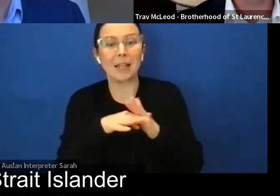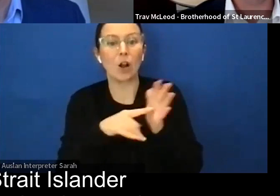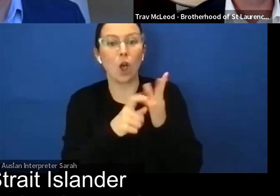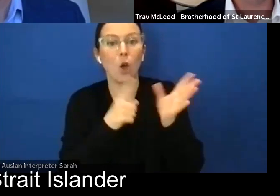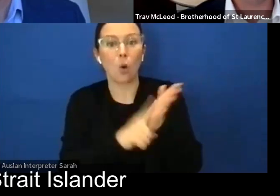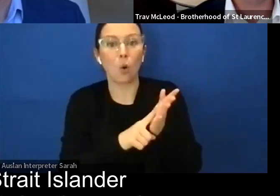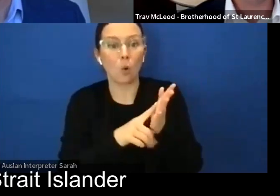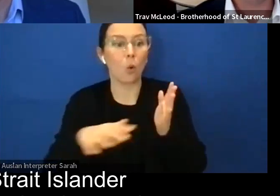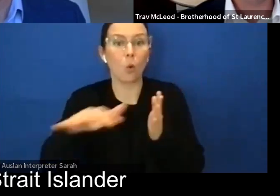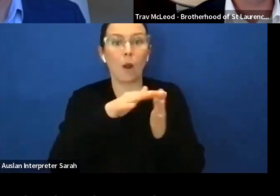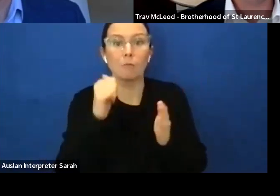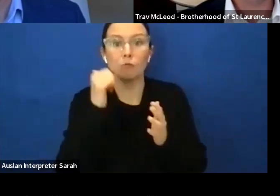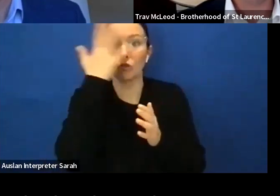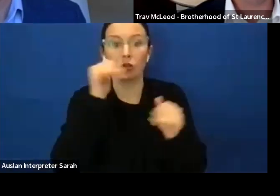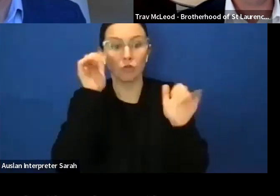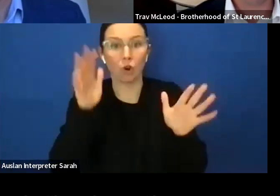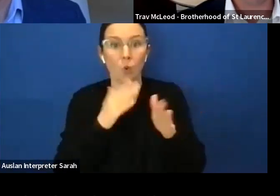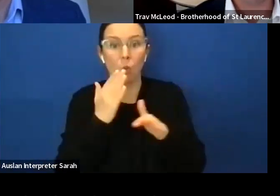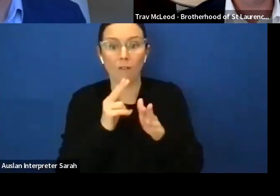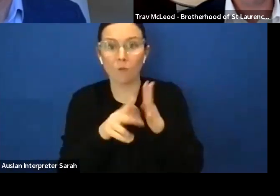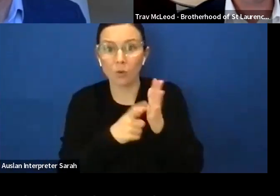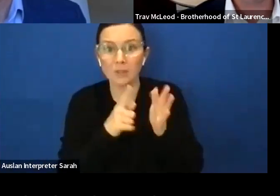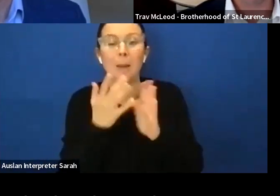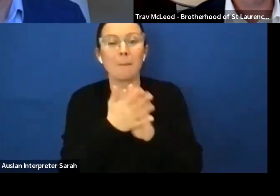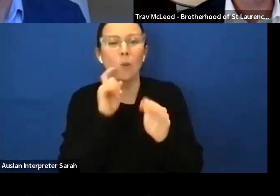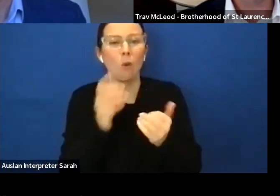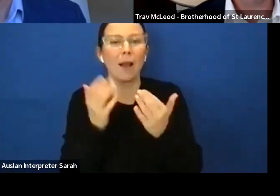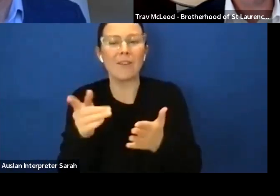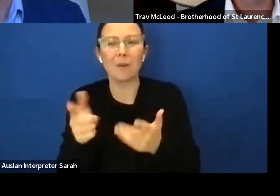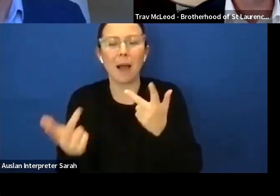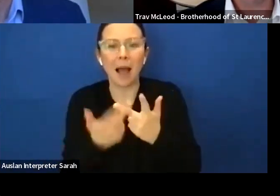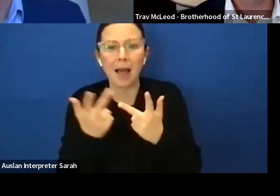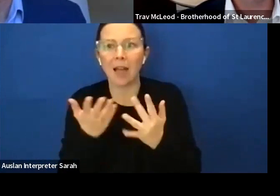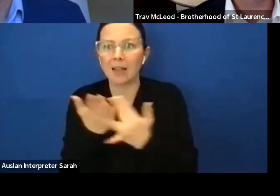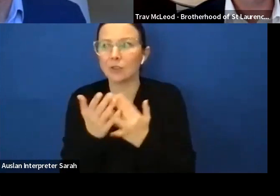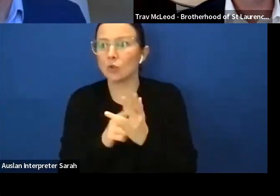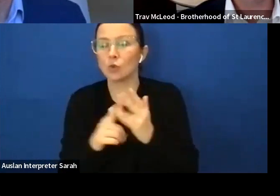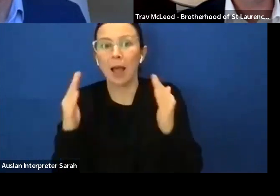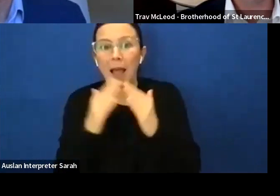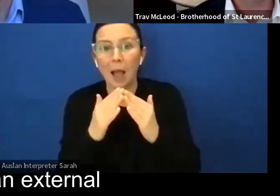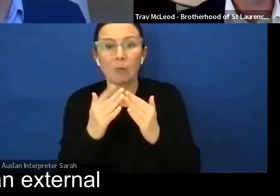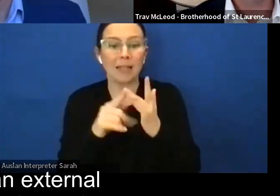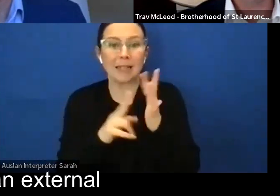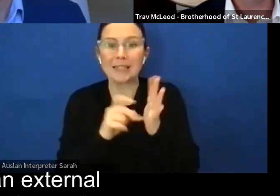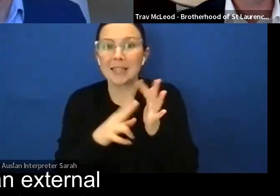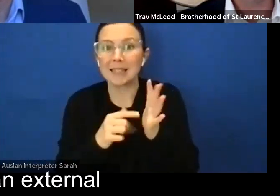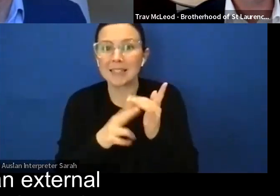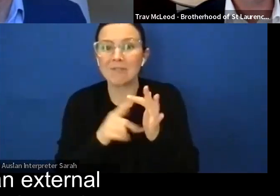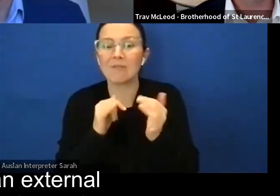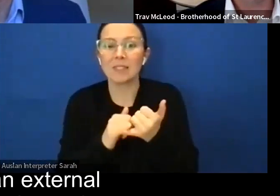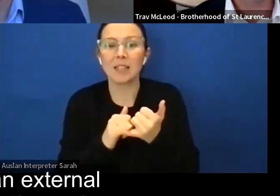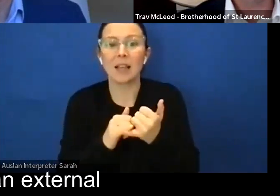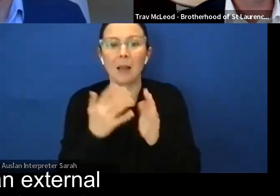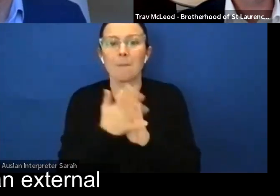Islander workforce minimise the need to provide housing and other incentives, particularly in quite remote areas, to entice an